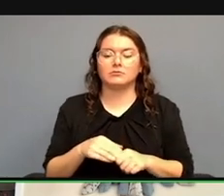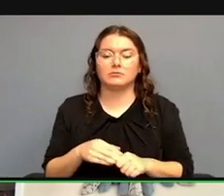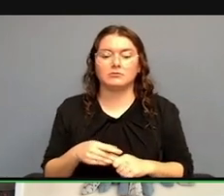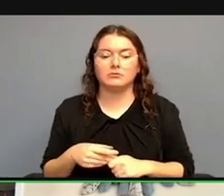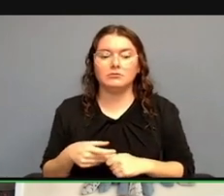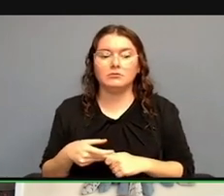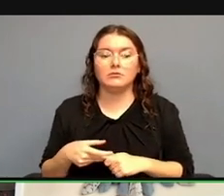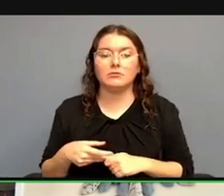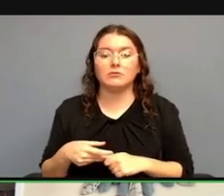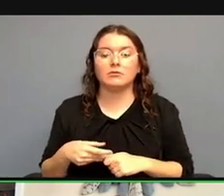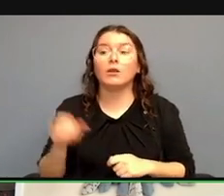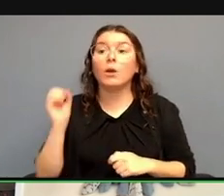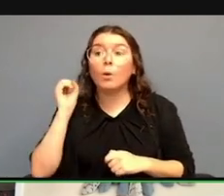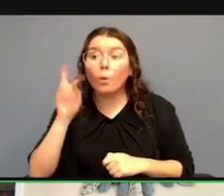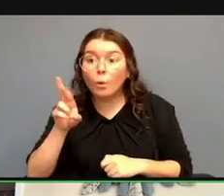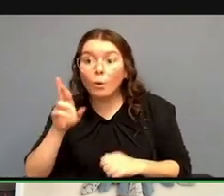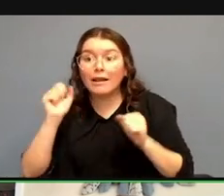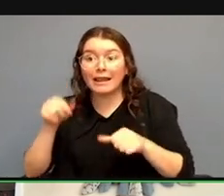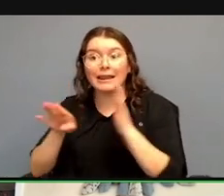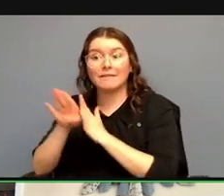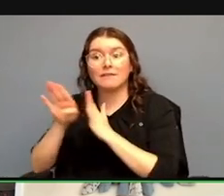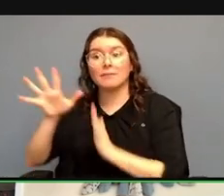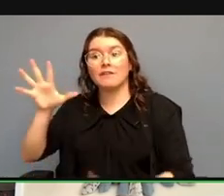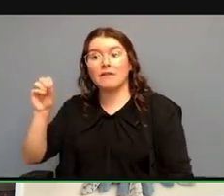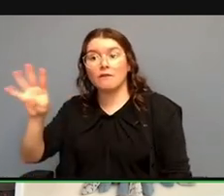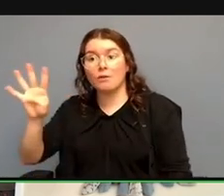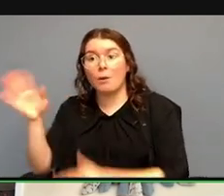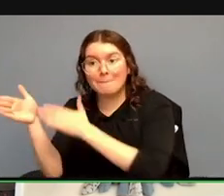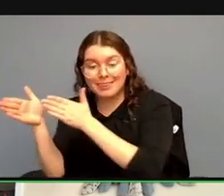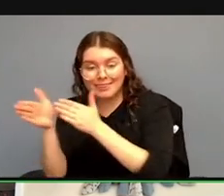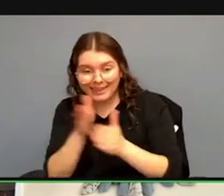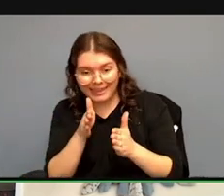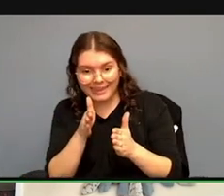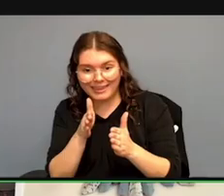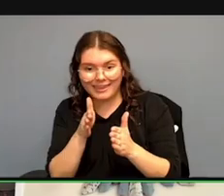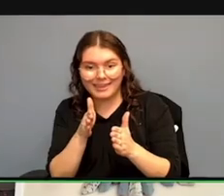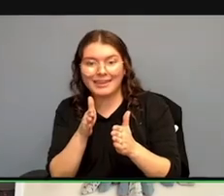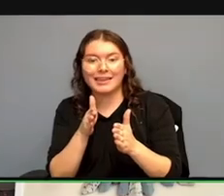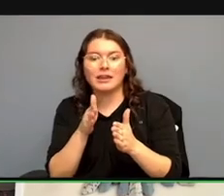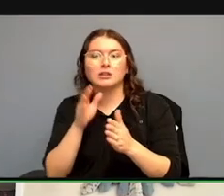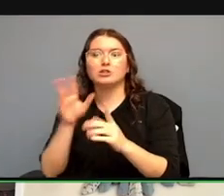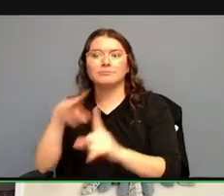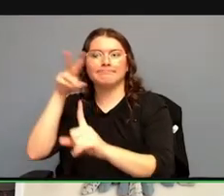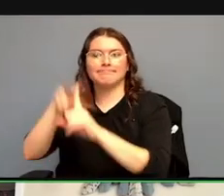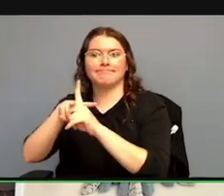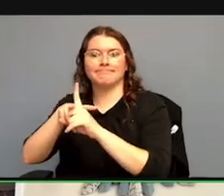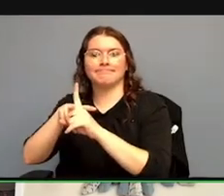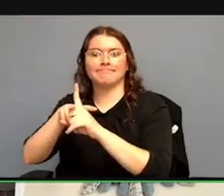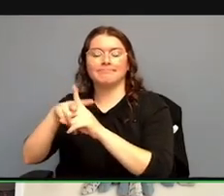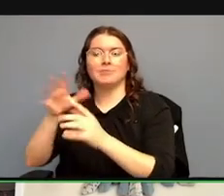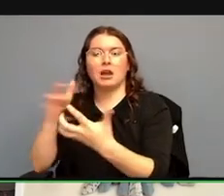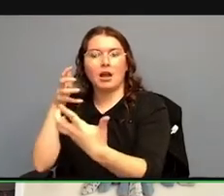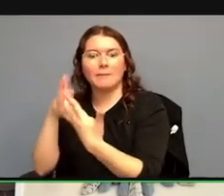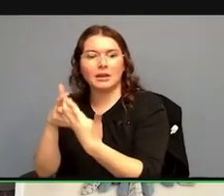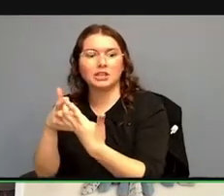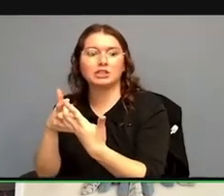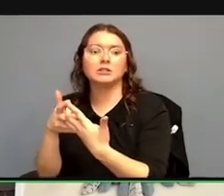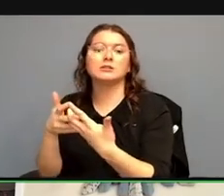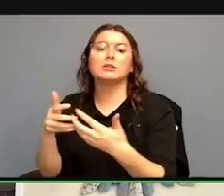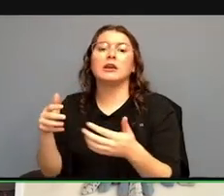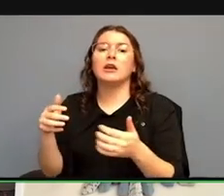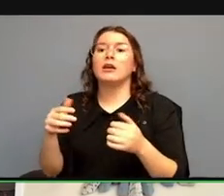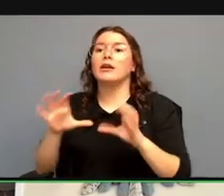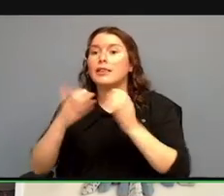What you can do is develop a 504 plan to implement accommodations, and that can include classroom supports like